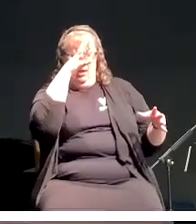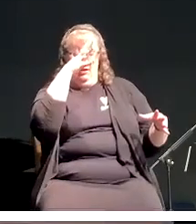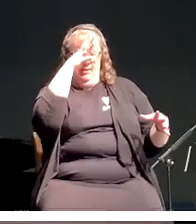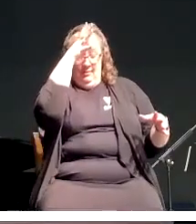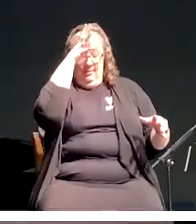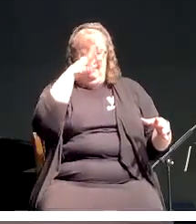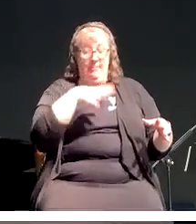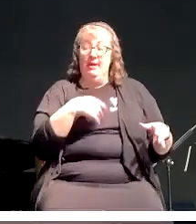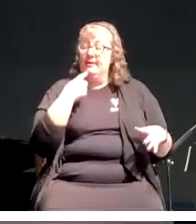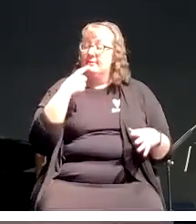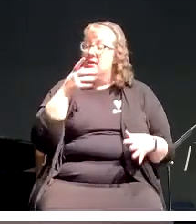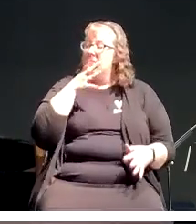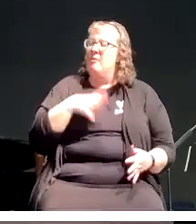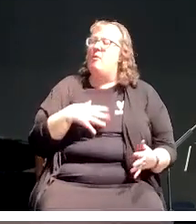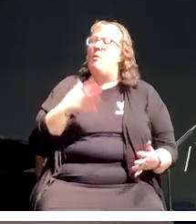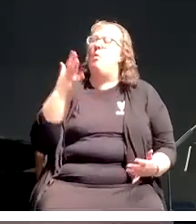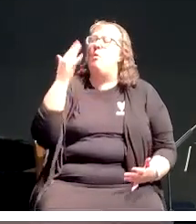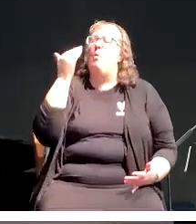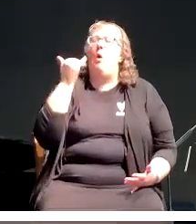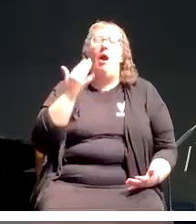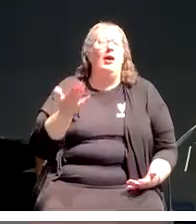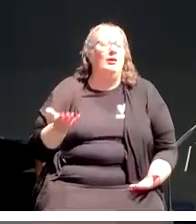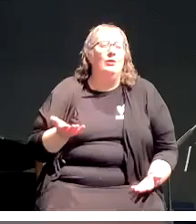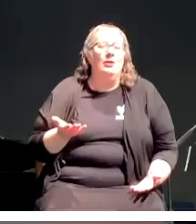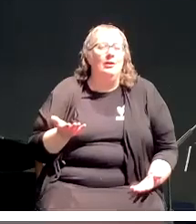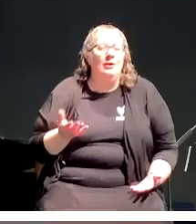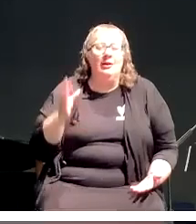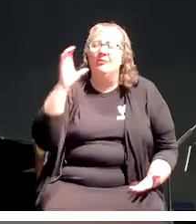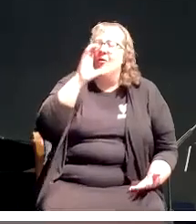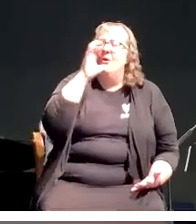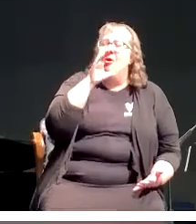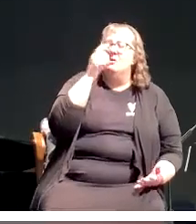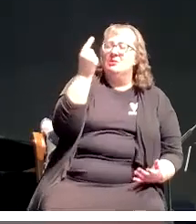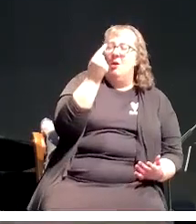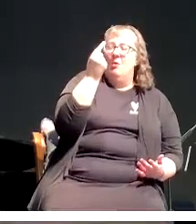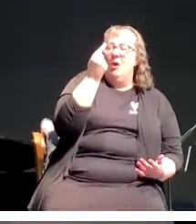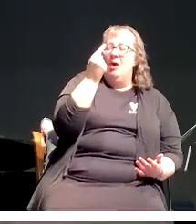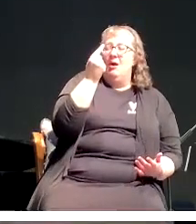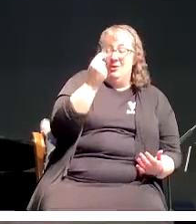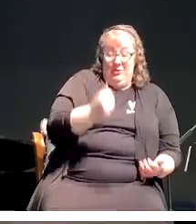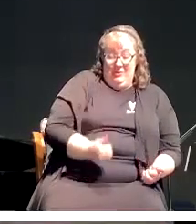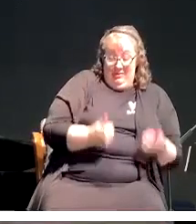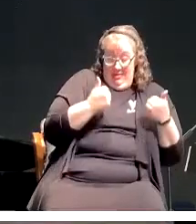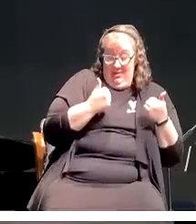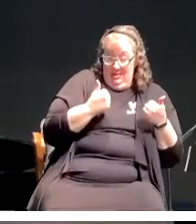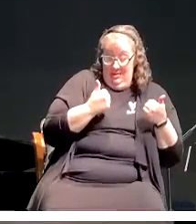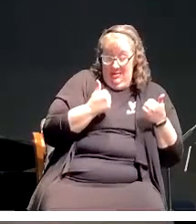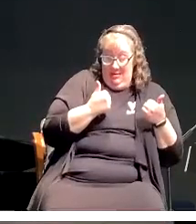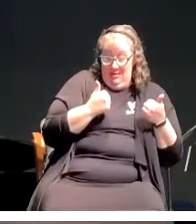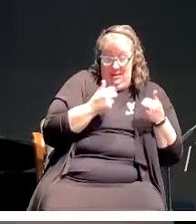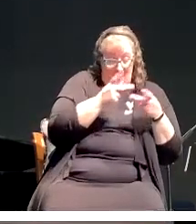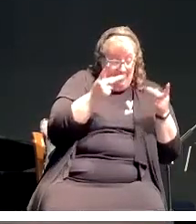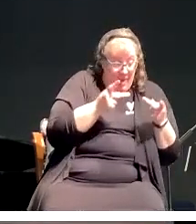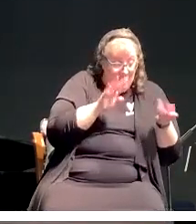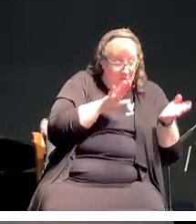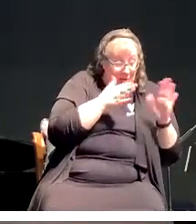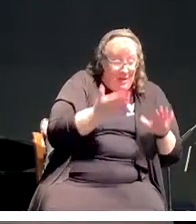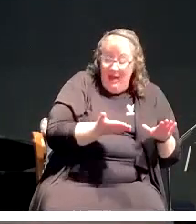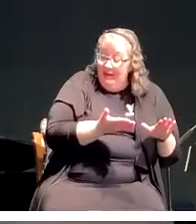women, "Why are you here looking for someone who is living in a place for the